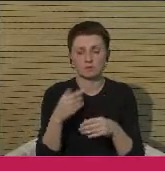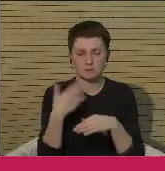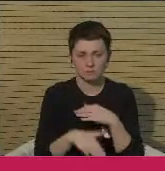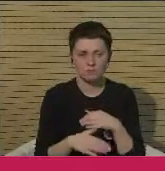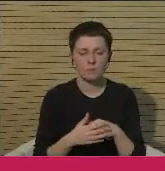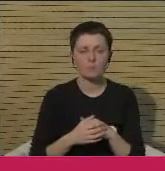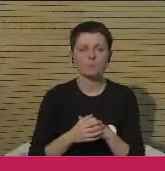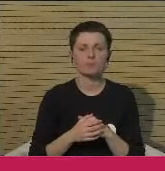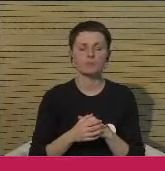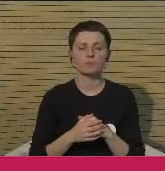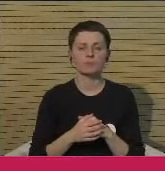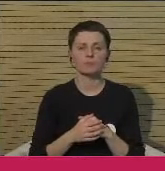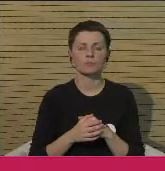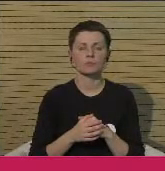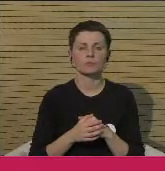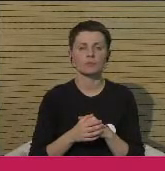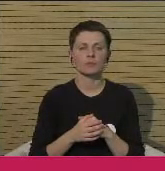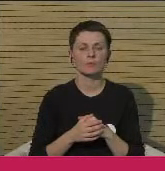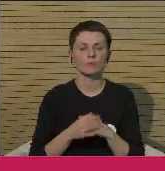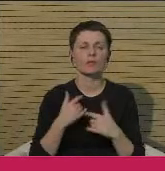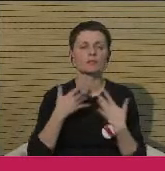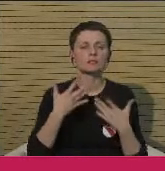reconciled.